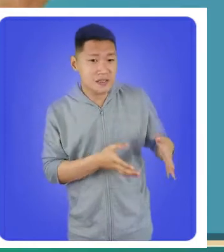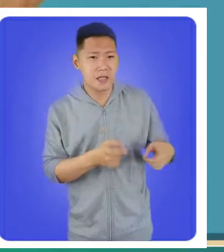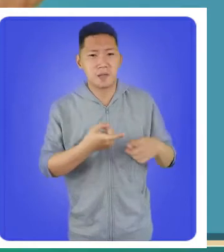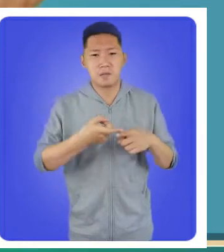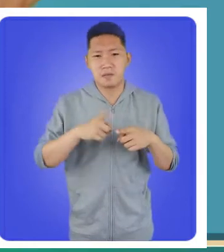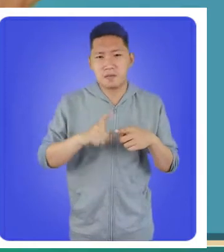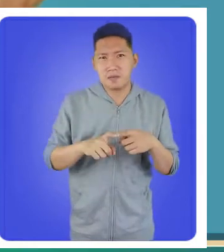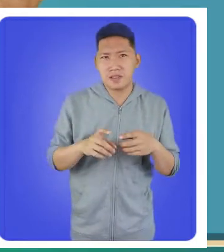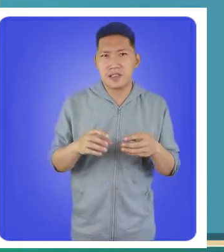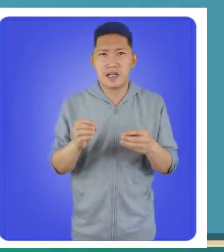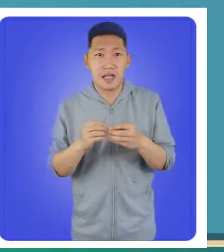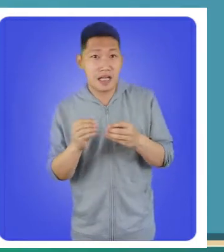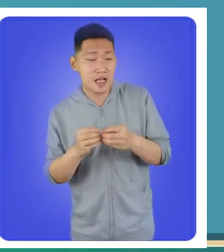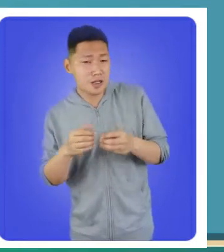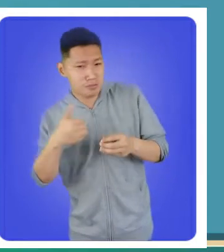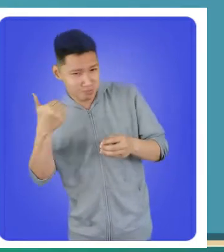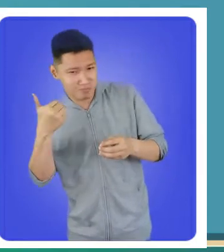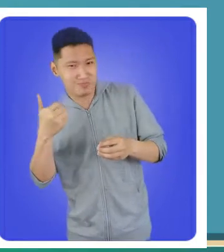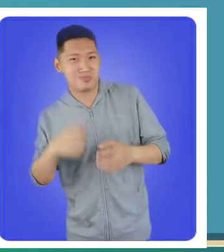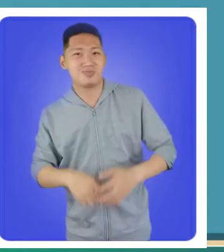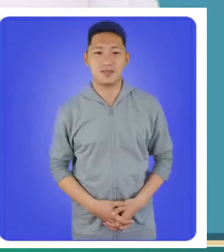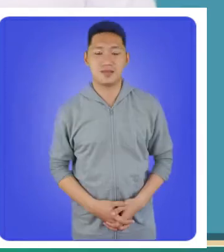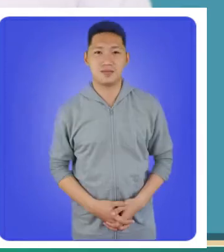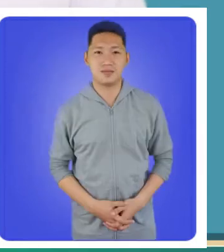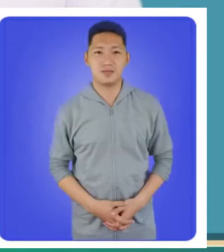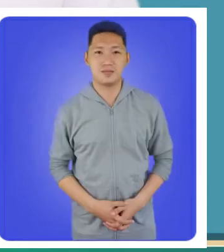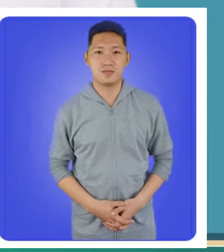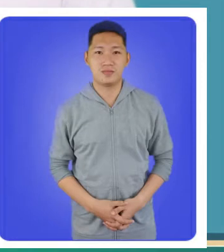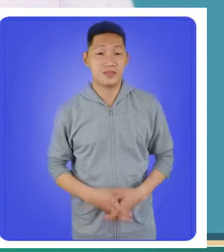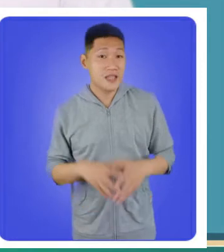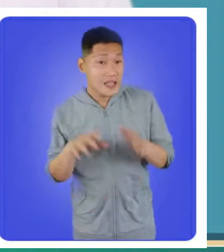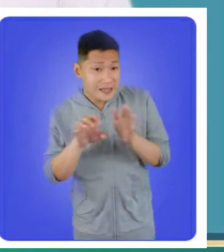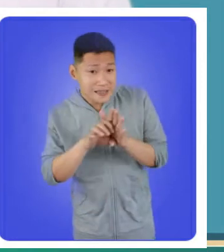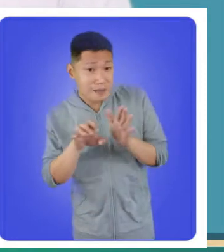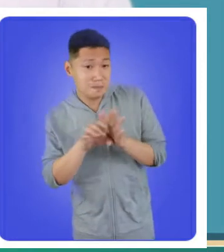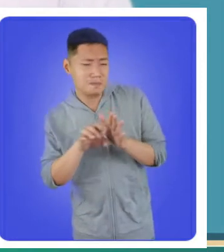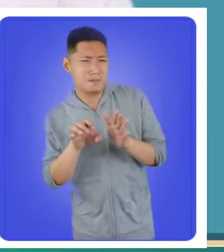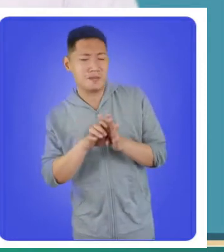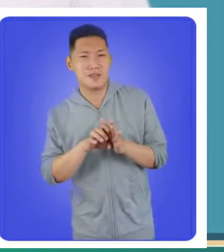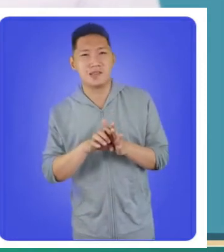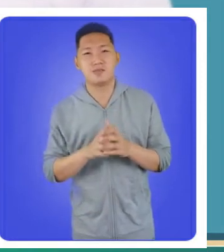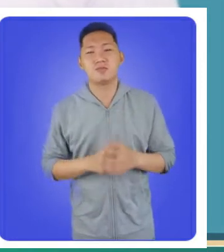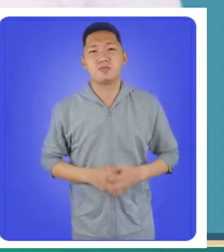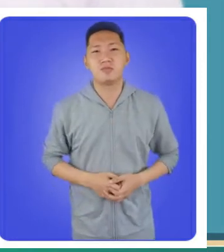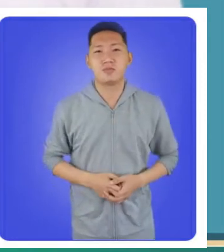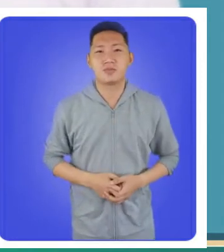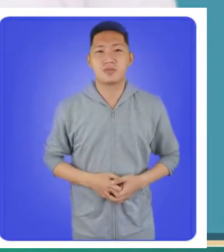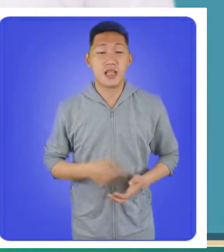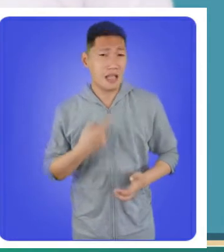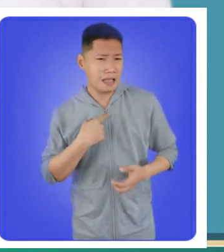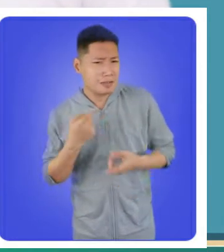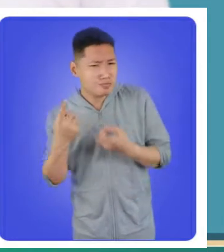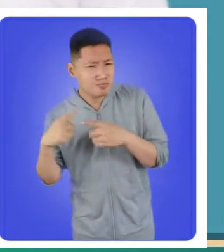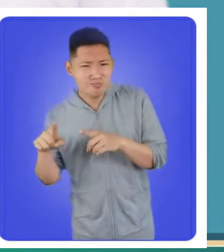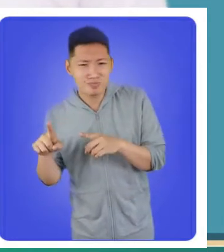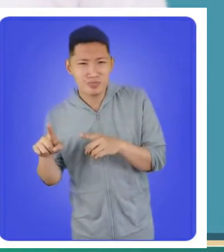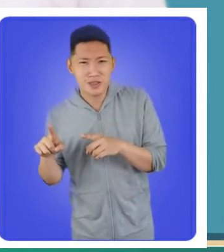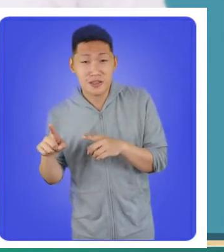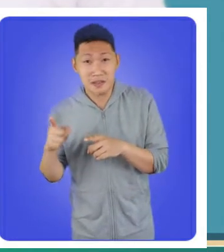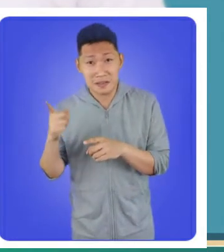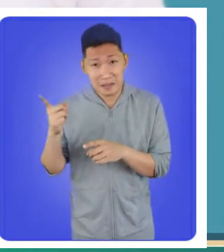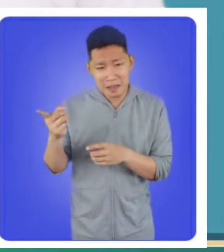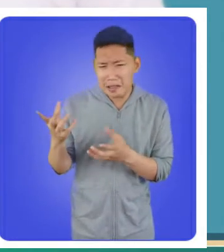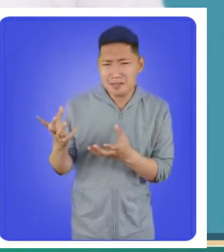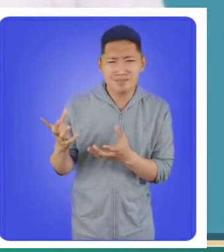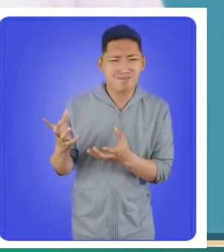this, furthermore, etc. Take a look at this example. I don't want to go there.